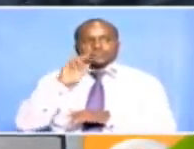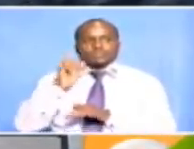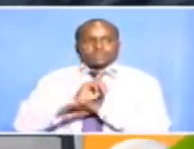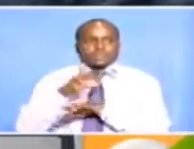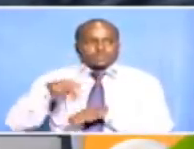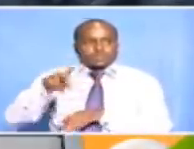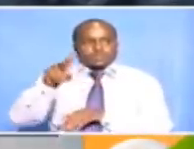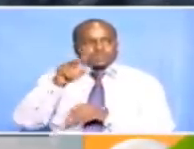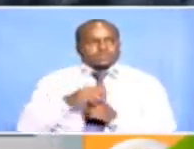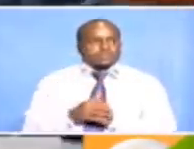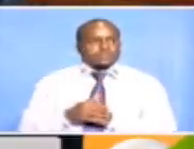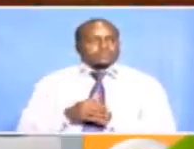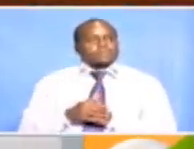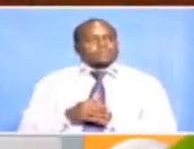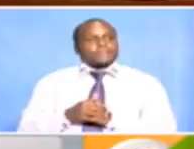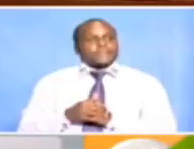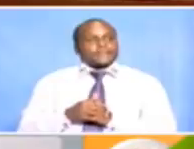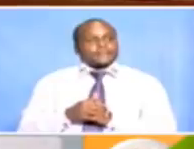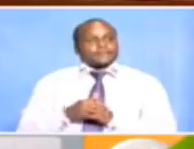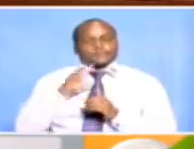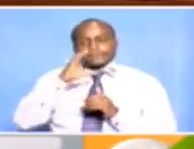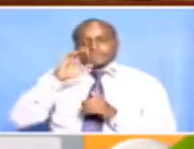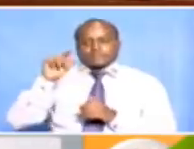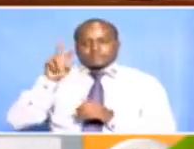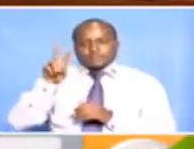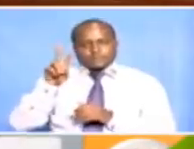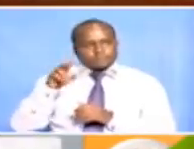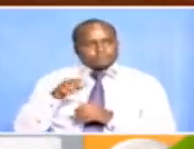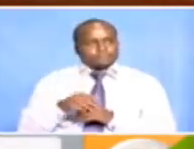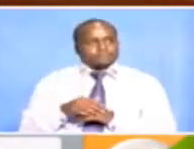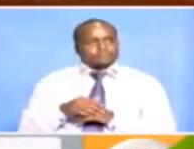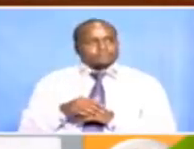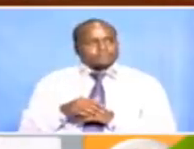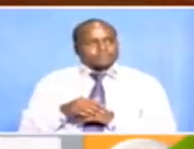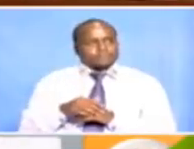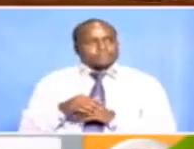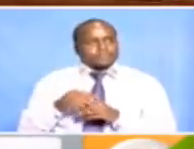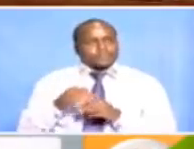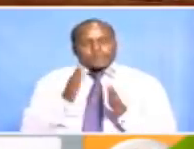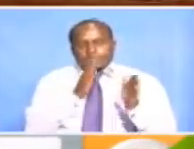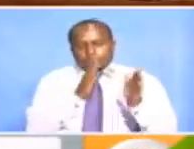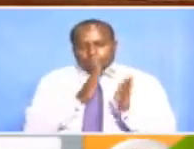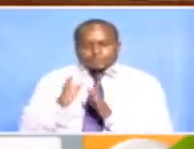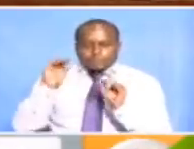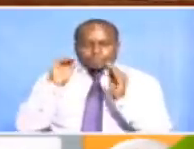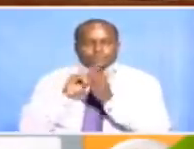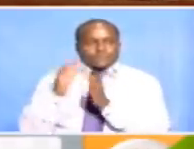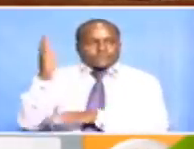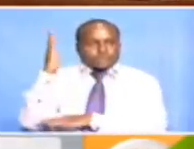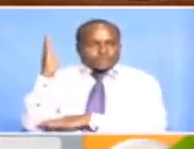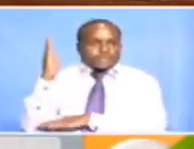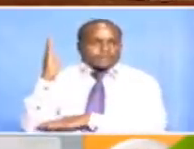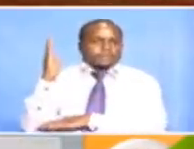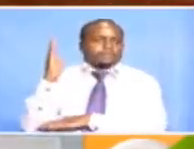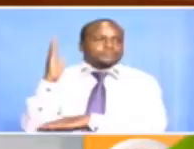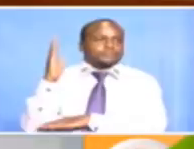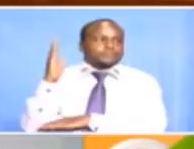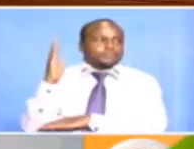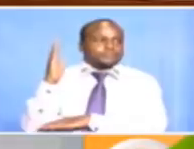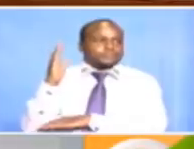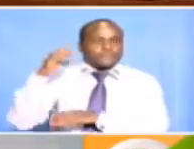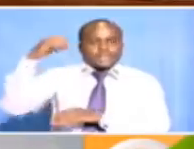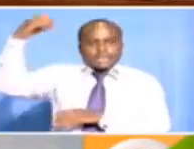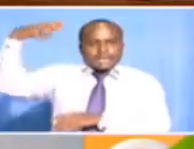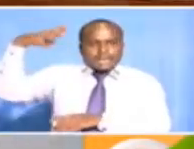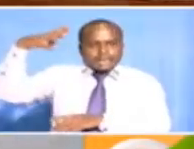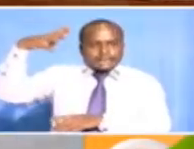than 2 kilometers. To work CCTV, to fund the national government, to work security, yeah, to work a matter.